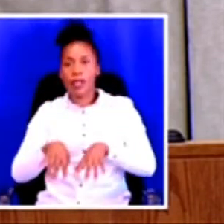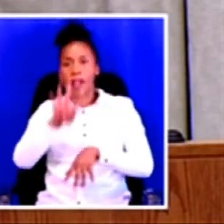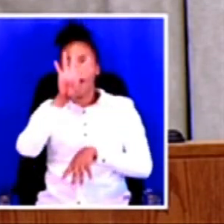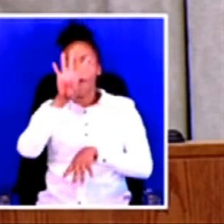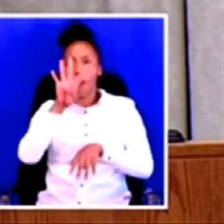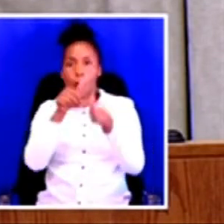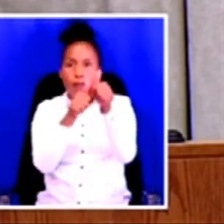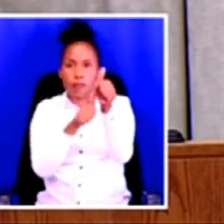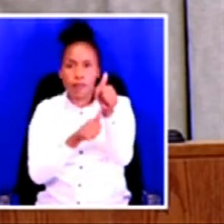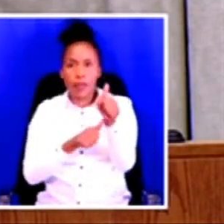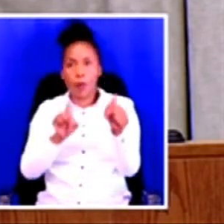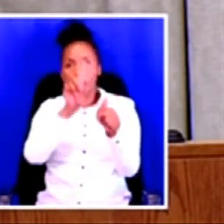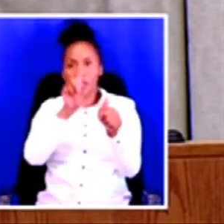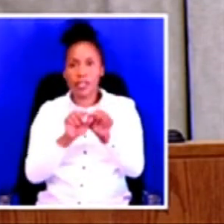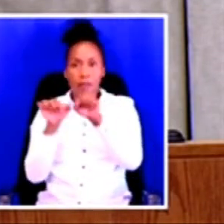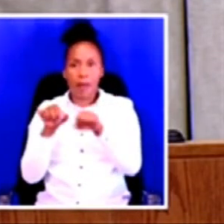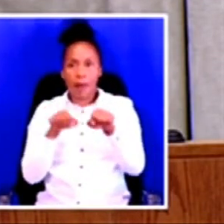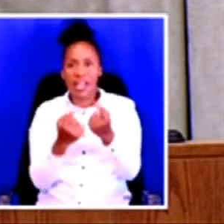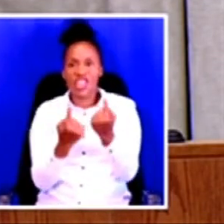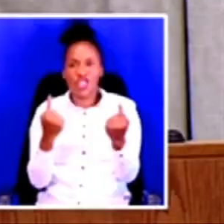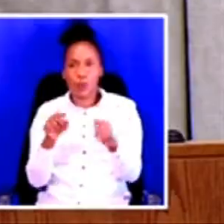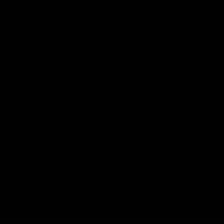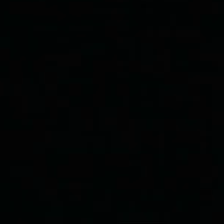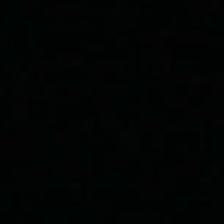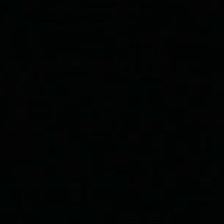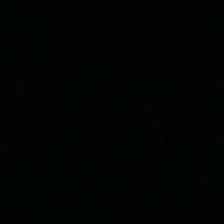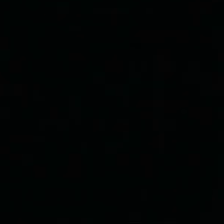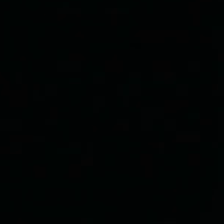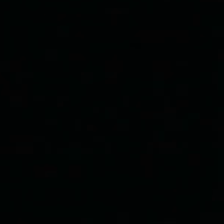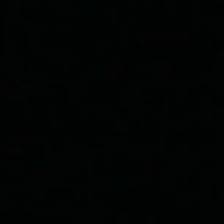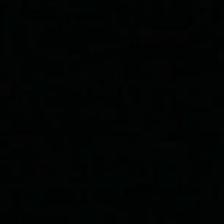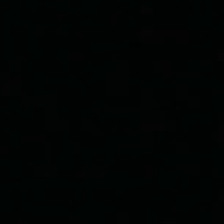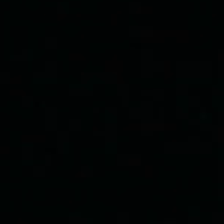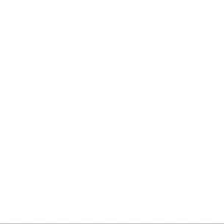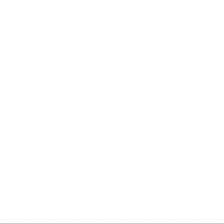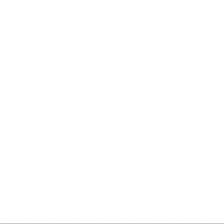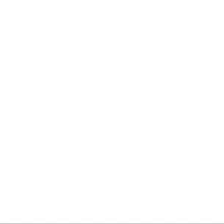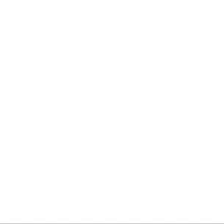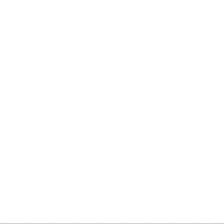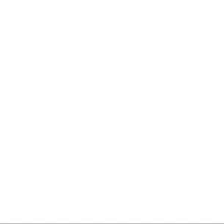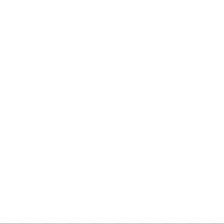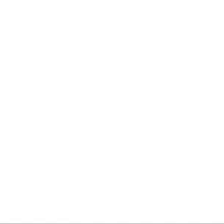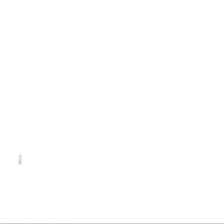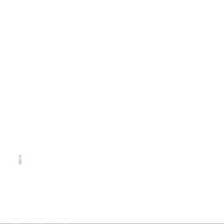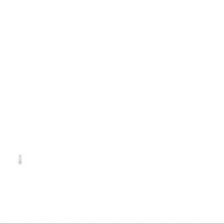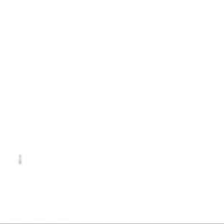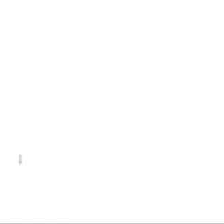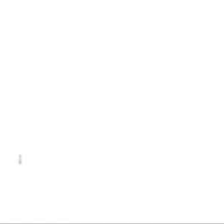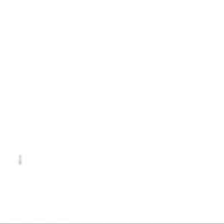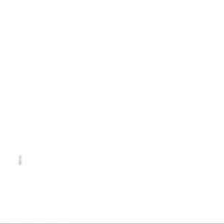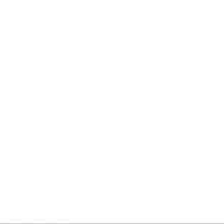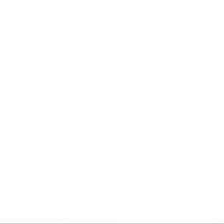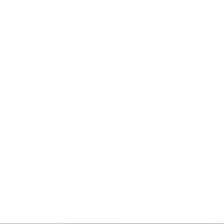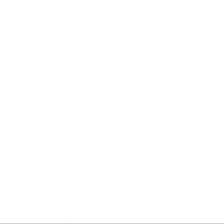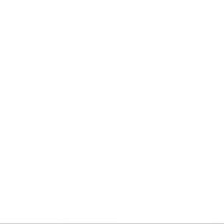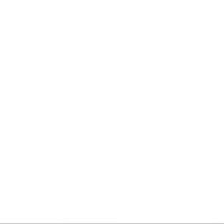are allowed per question, and a member who has asked the initial question would be the first to be afforded an